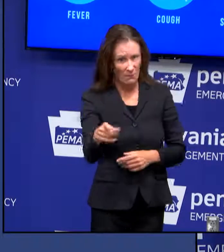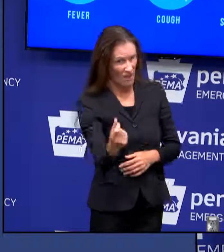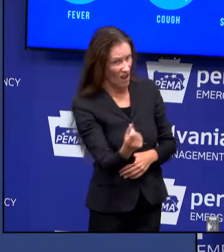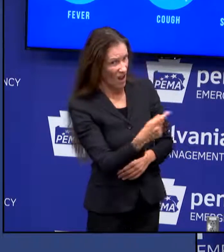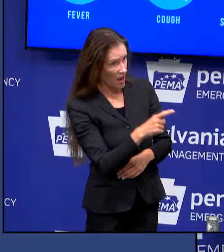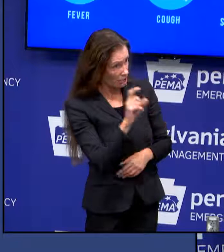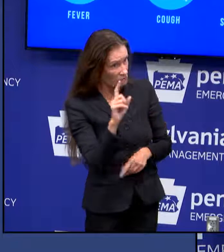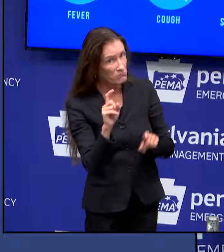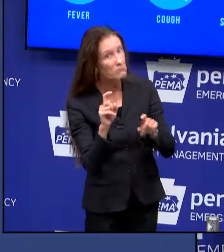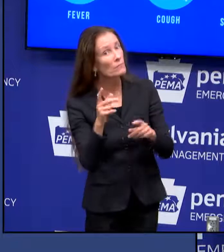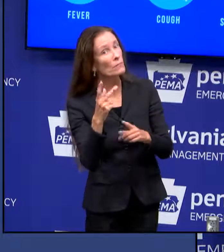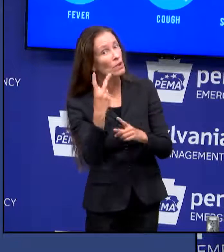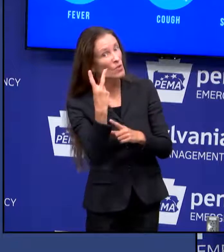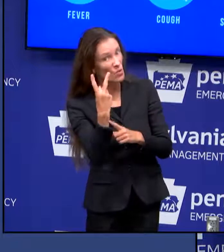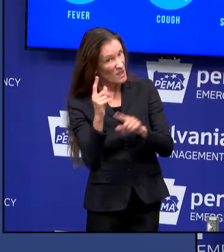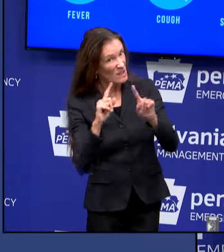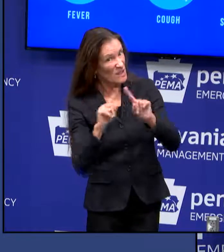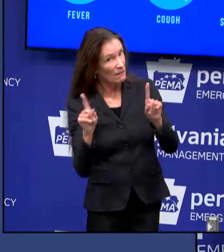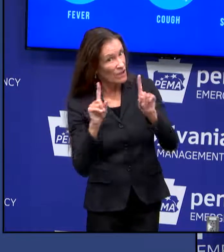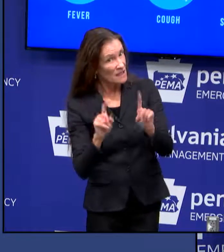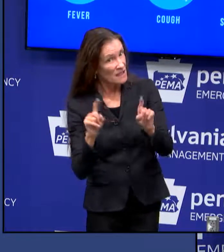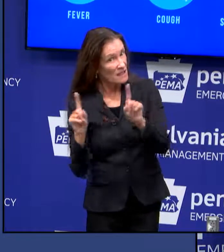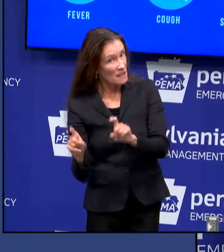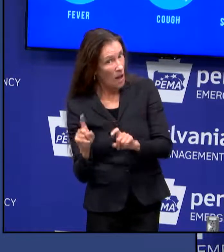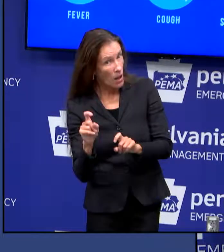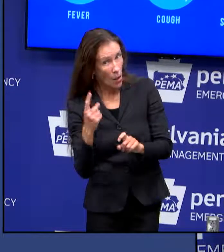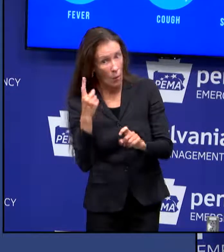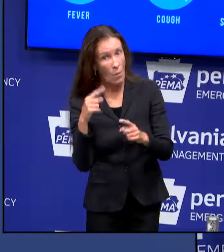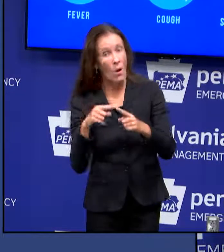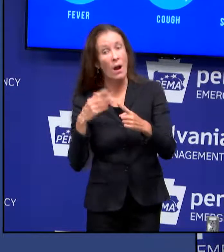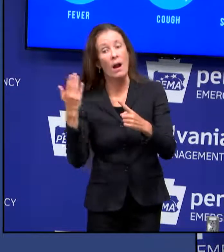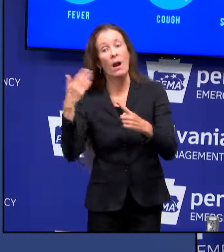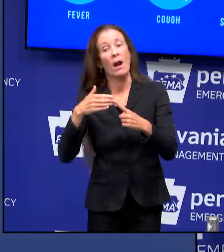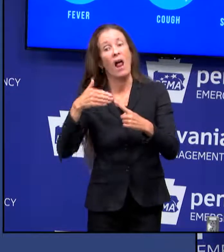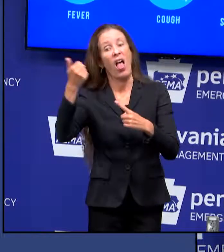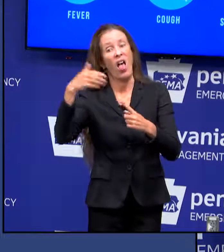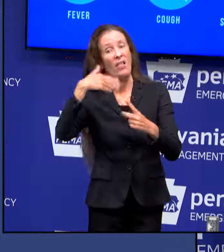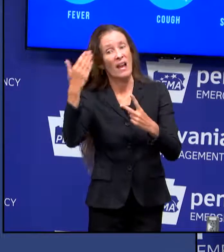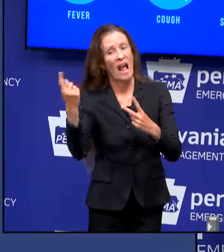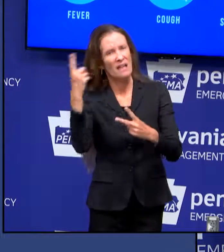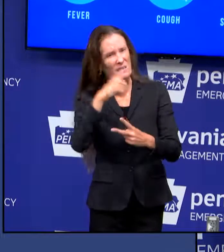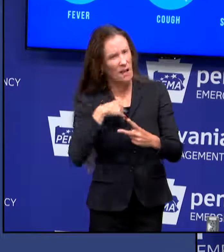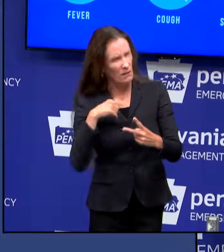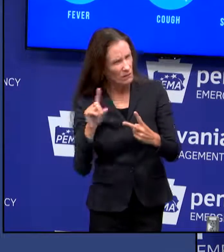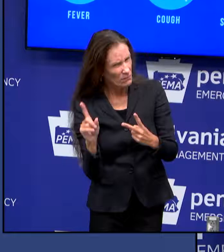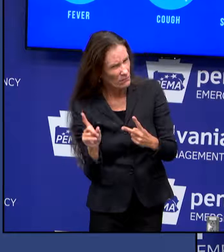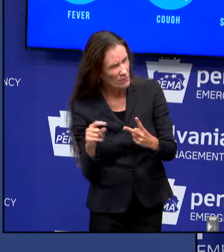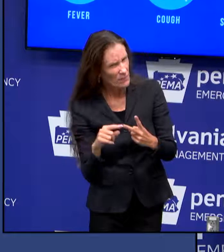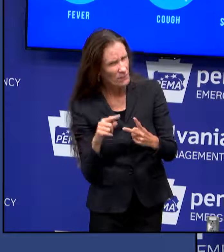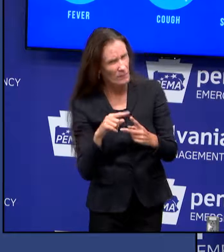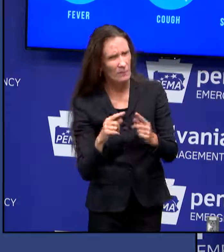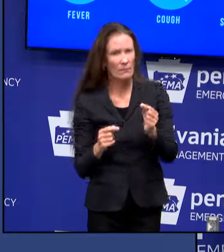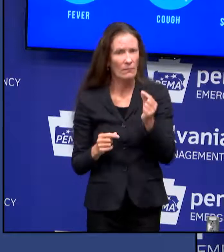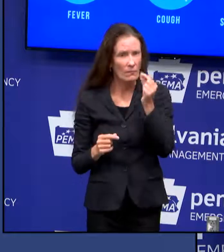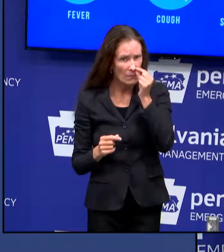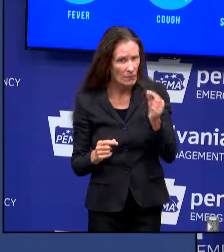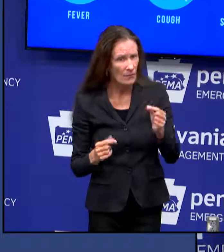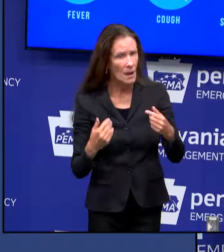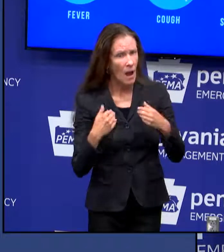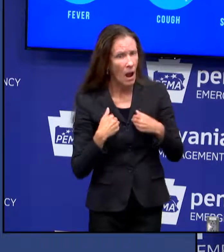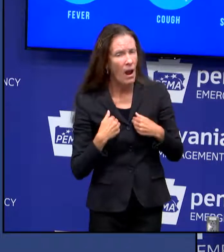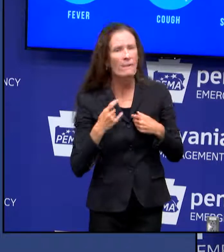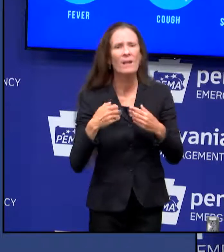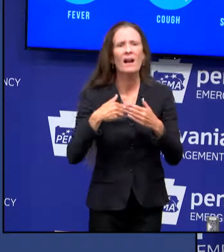on back-to-back days, had gotten 1 positive the day before, the next day had gotten a negative. So there was a concern there, obviously, about a